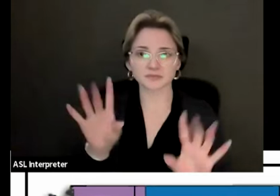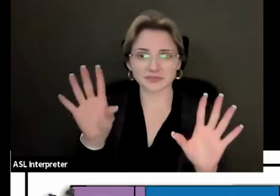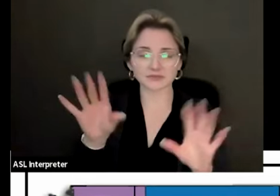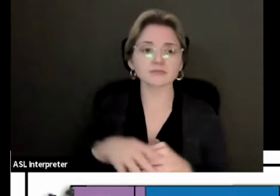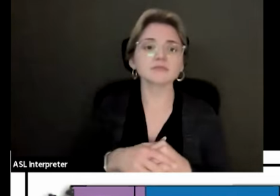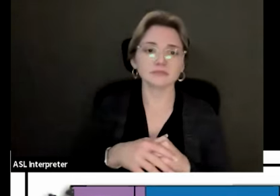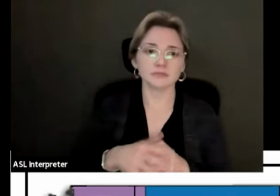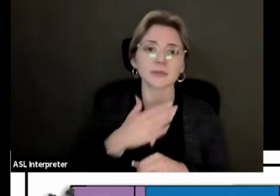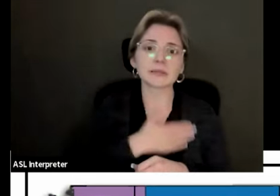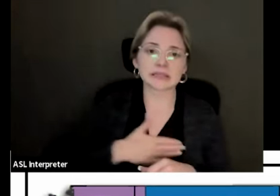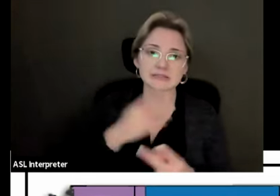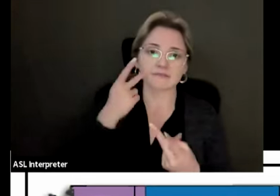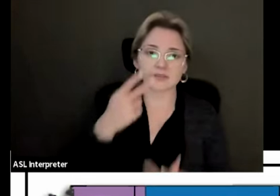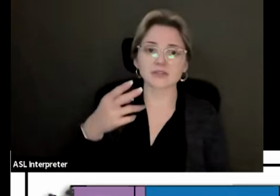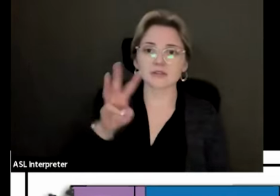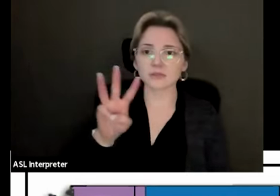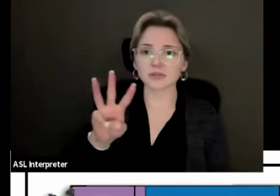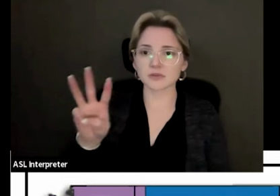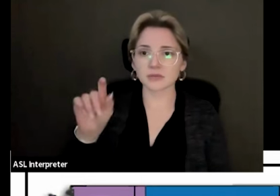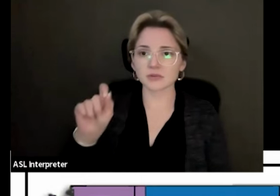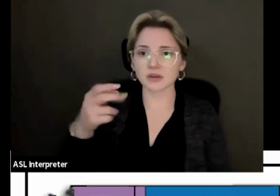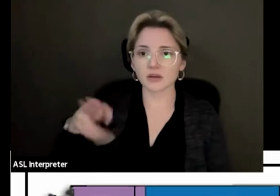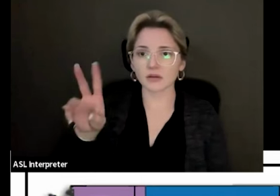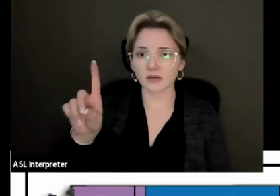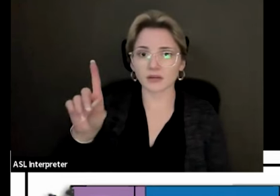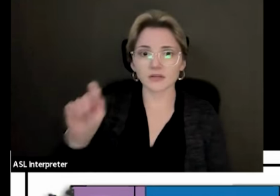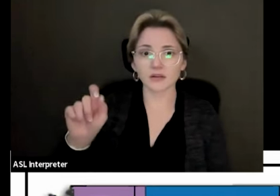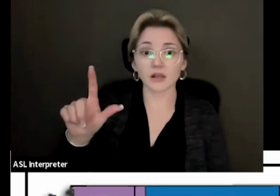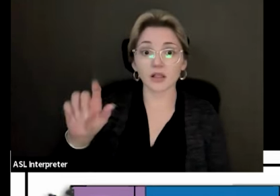our HUD.gov/states Illinois specific site.